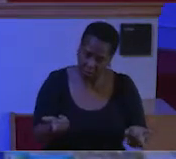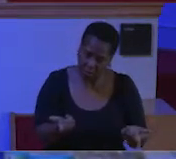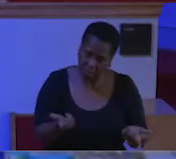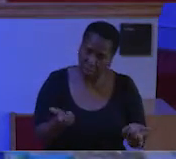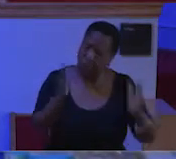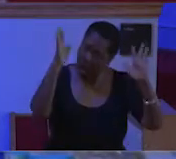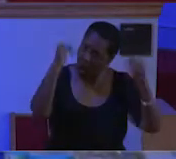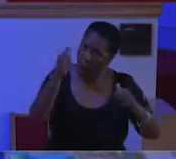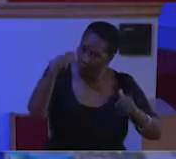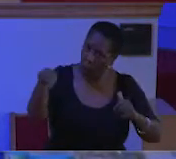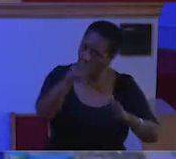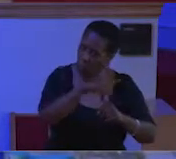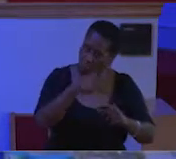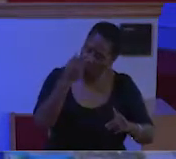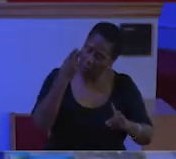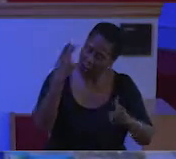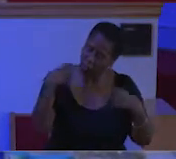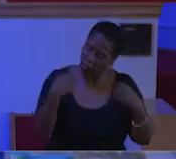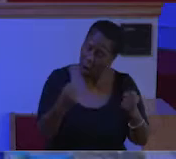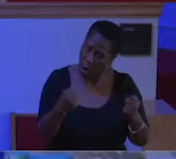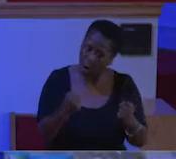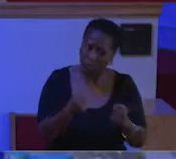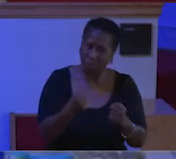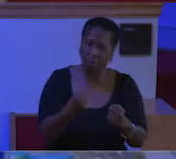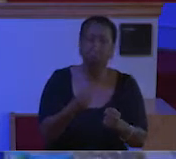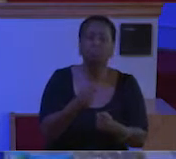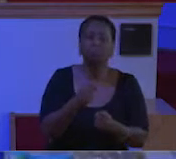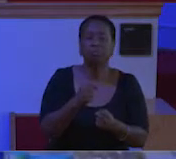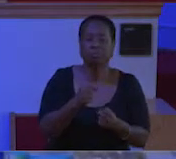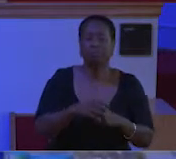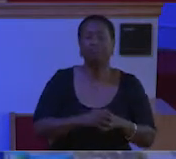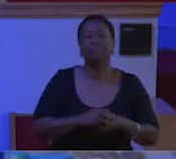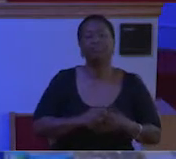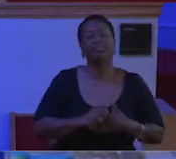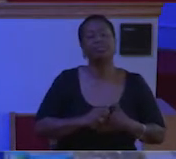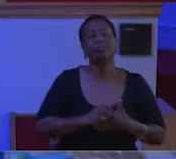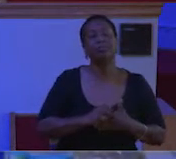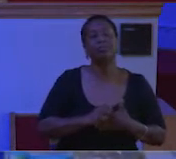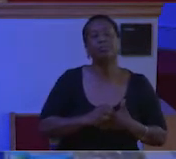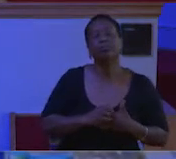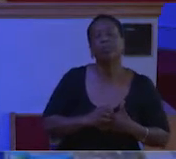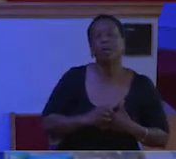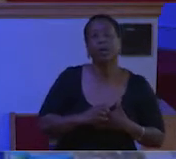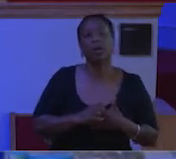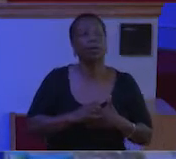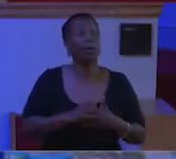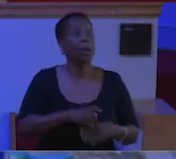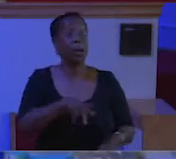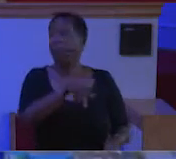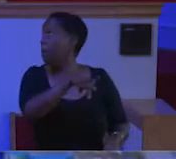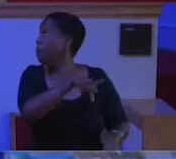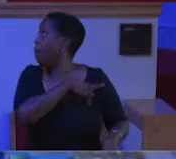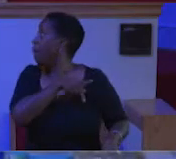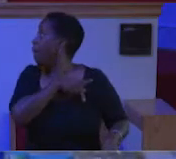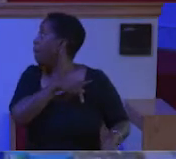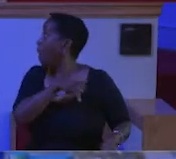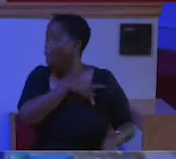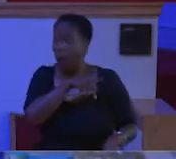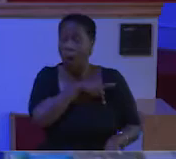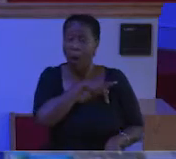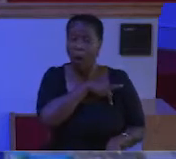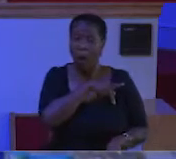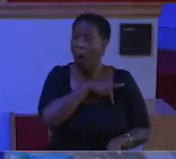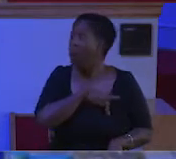Now, let me let you in on a little secret. Paul here is saying to the